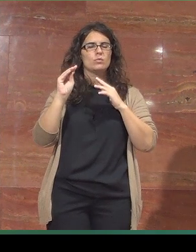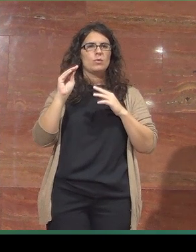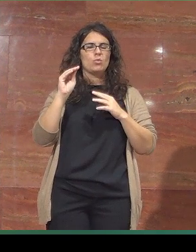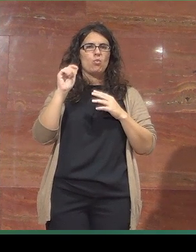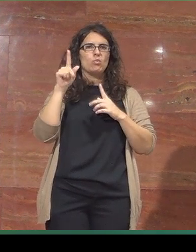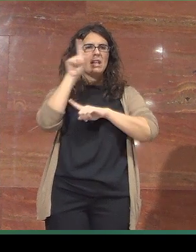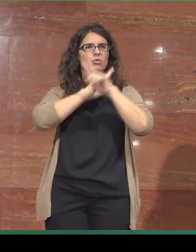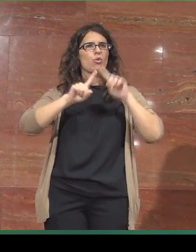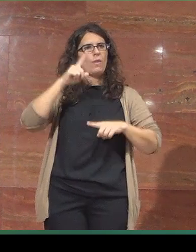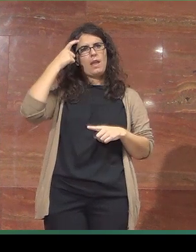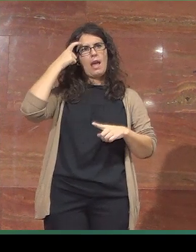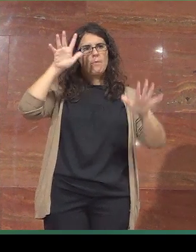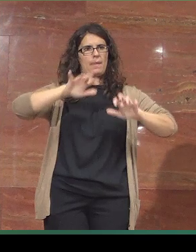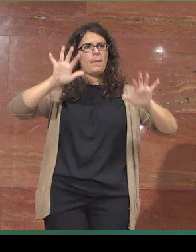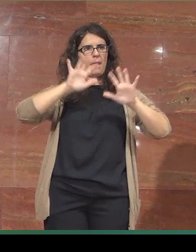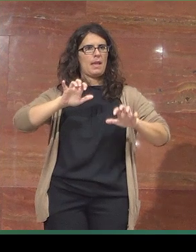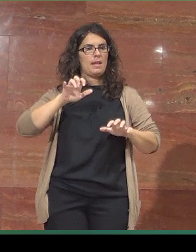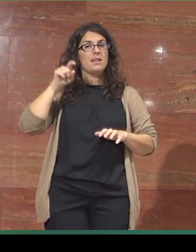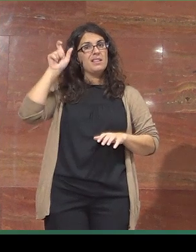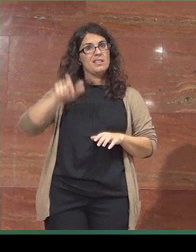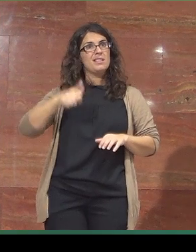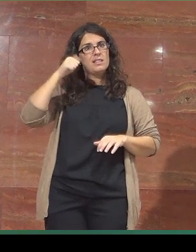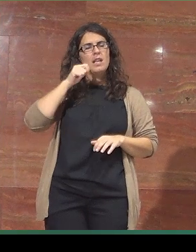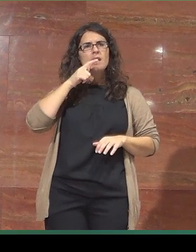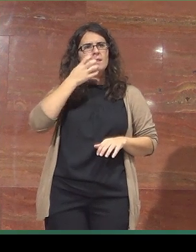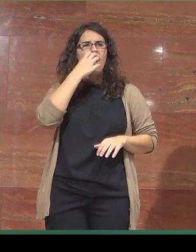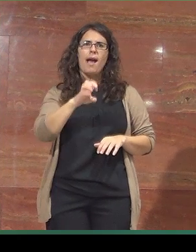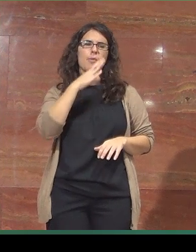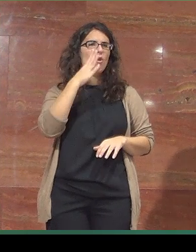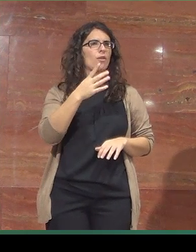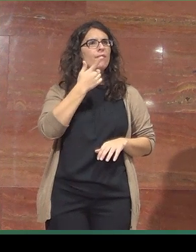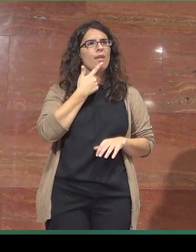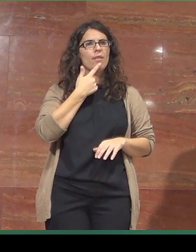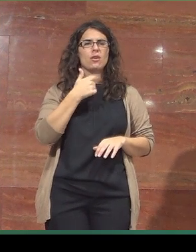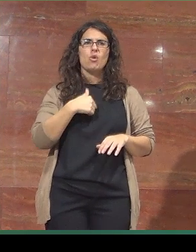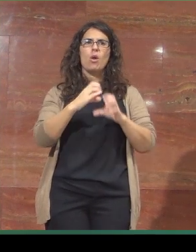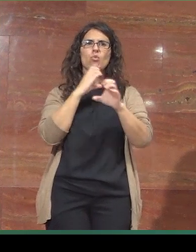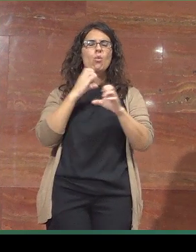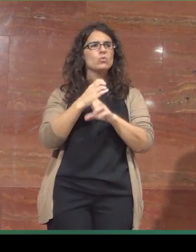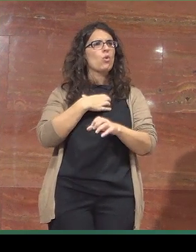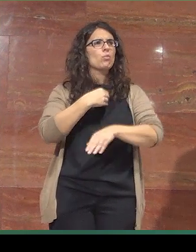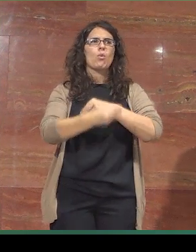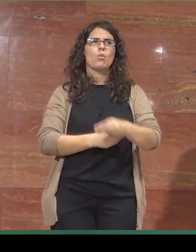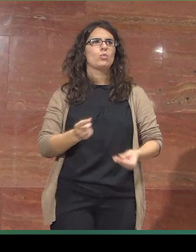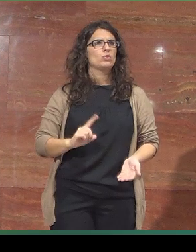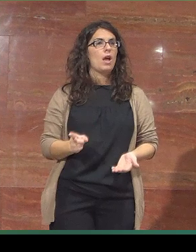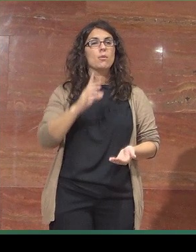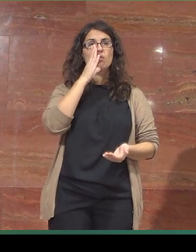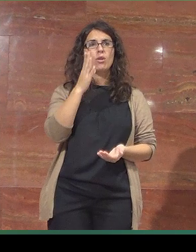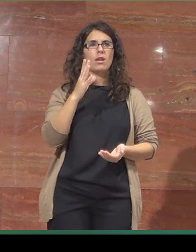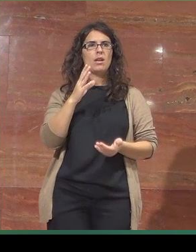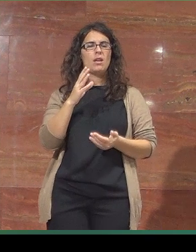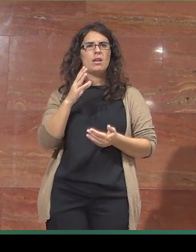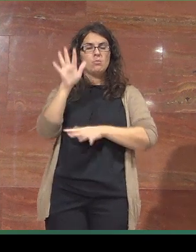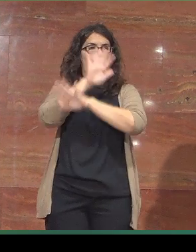the buses because he didn't understand the maps. There were too many routes, it was much too complicated. So the map